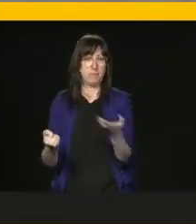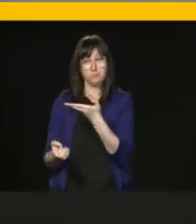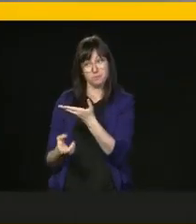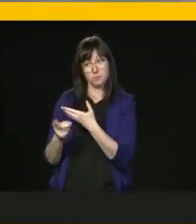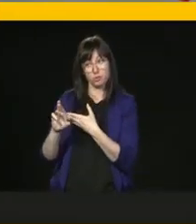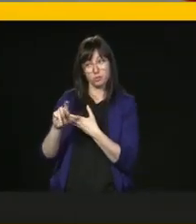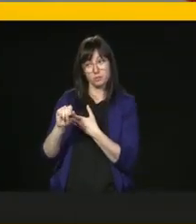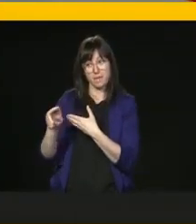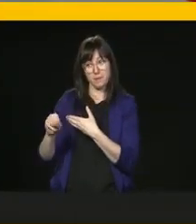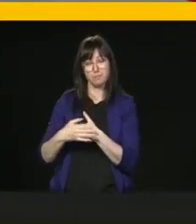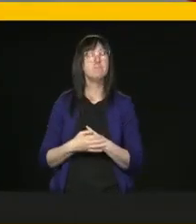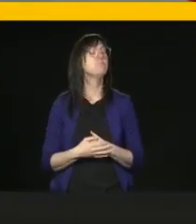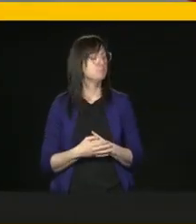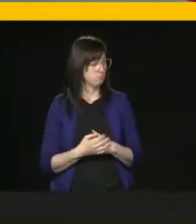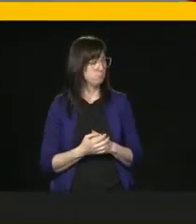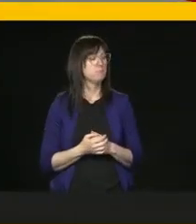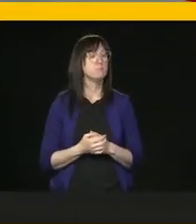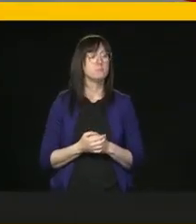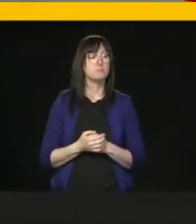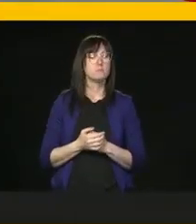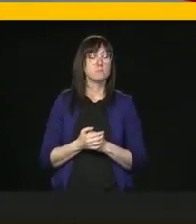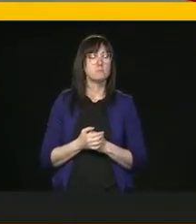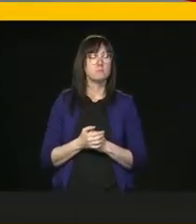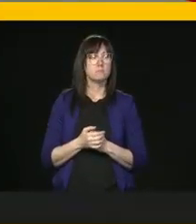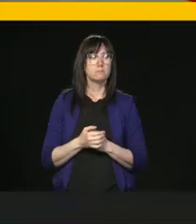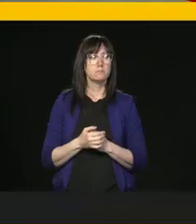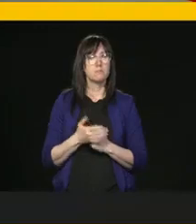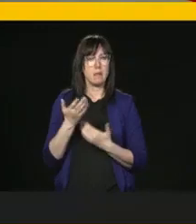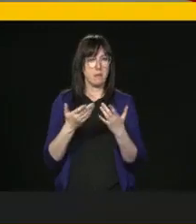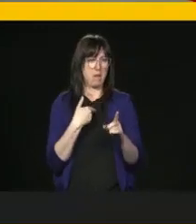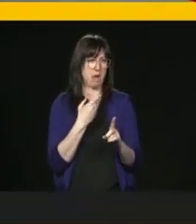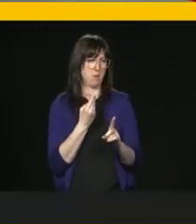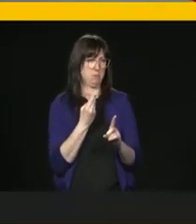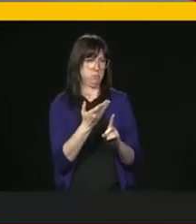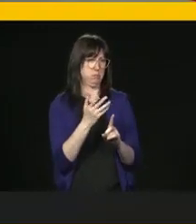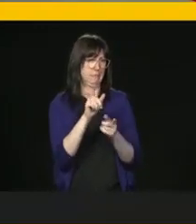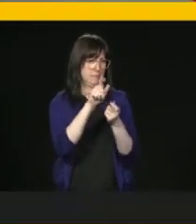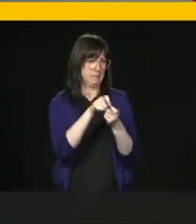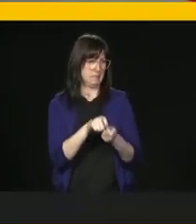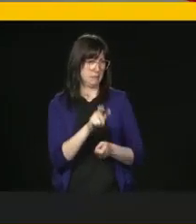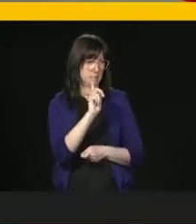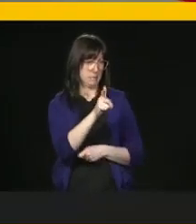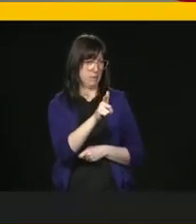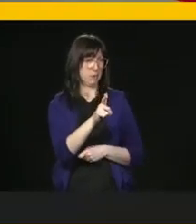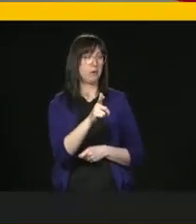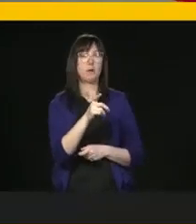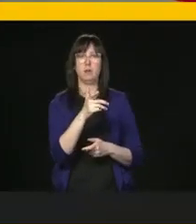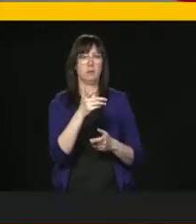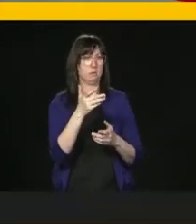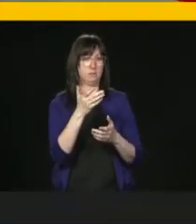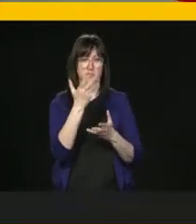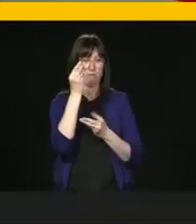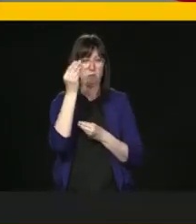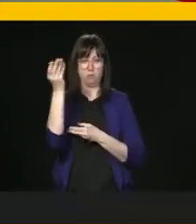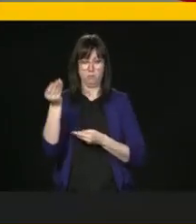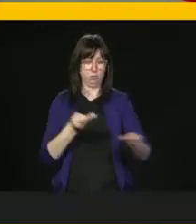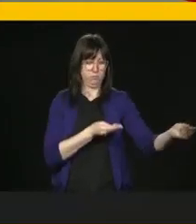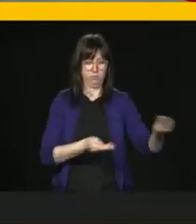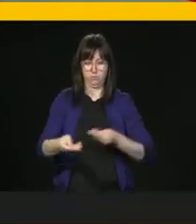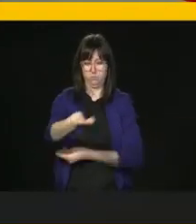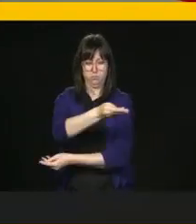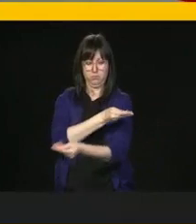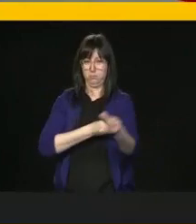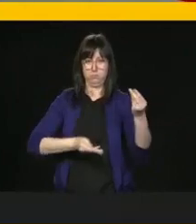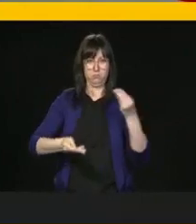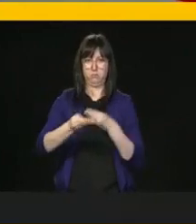We may sort of have to get back to you with the details, because things are sort of coming in and going out, and there are many different items on that list.